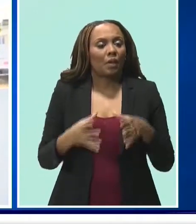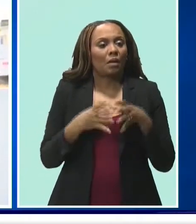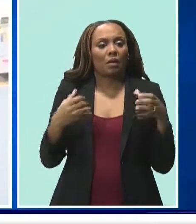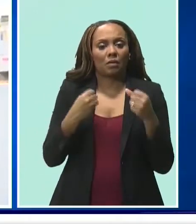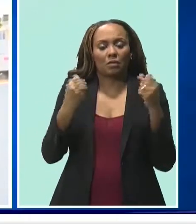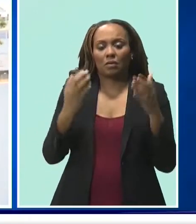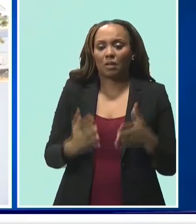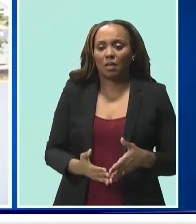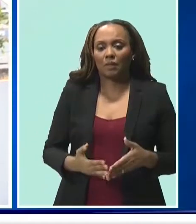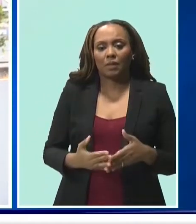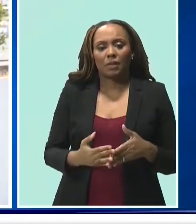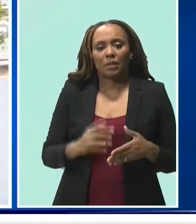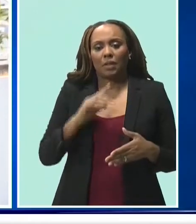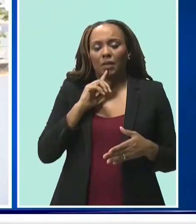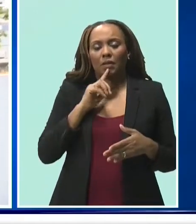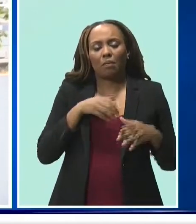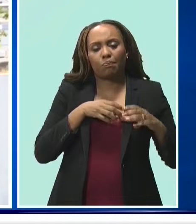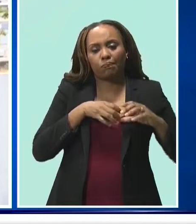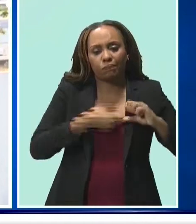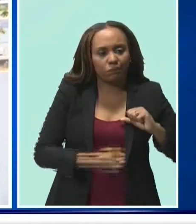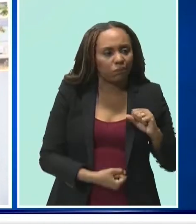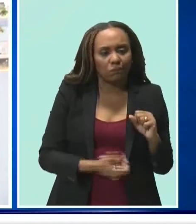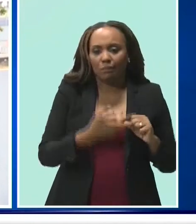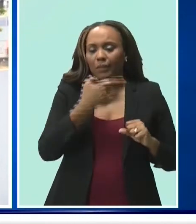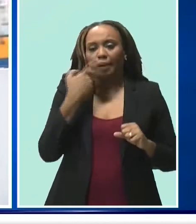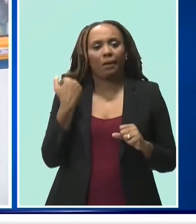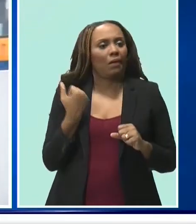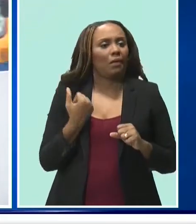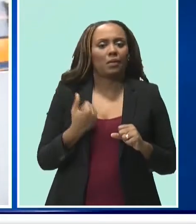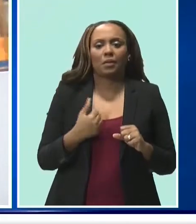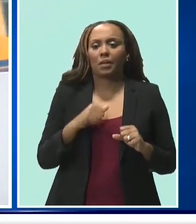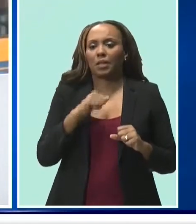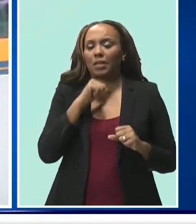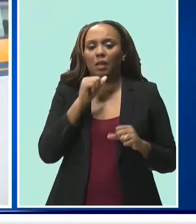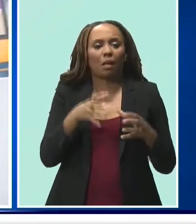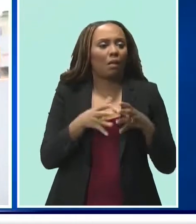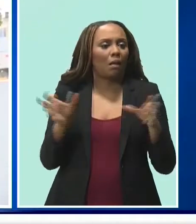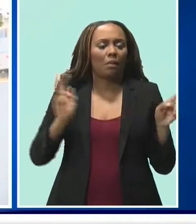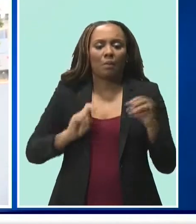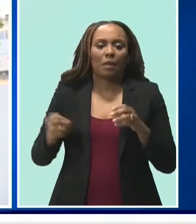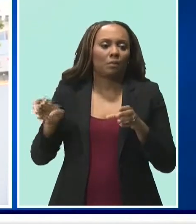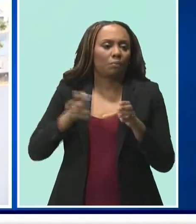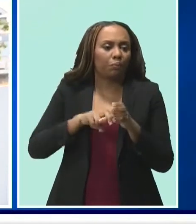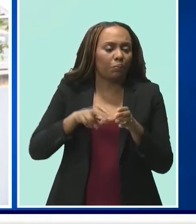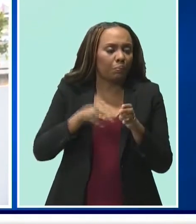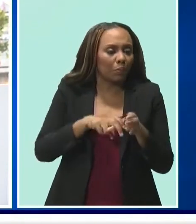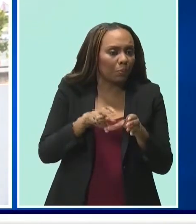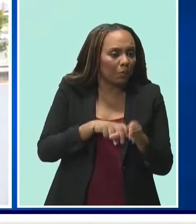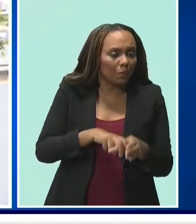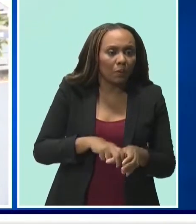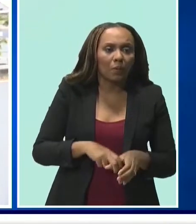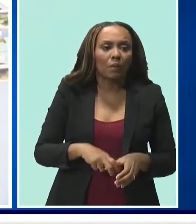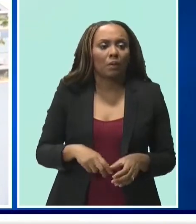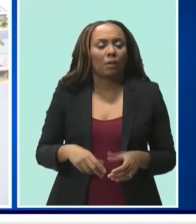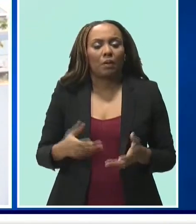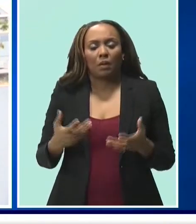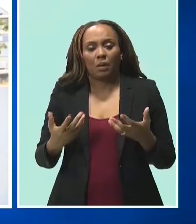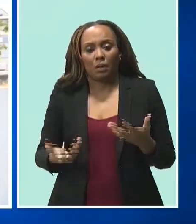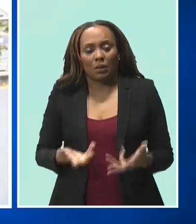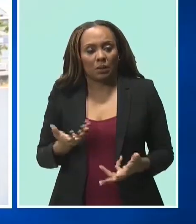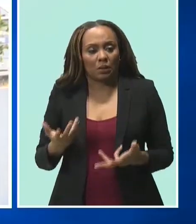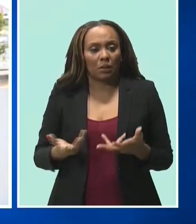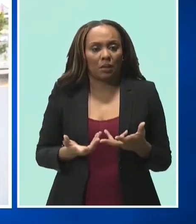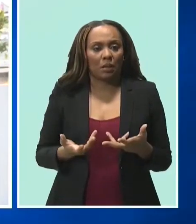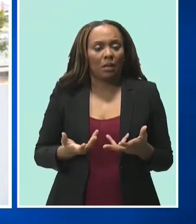rightful share, and it's now cut to 60% capacity, and coupled with it, which means the figures are